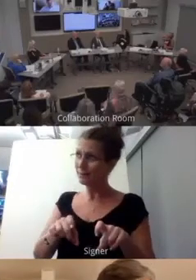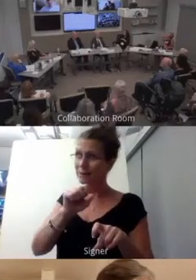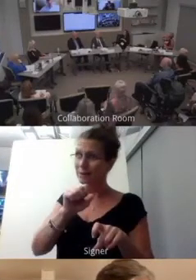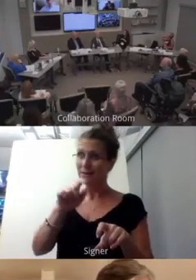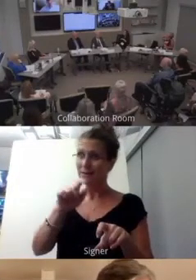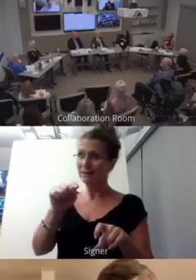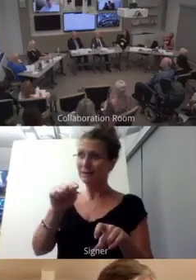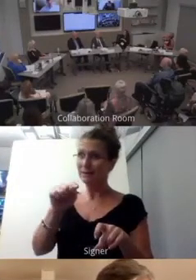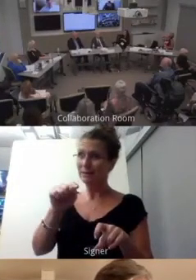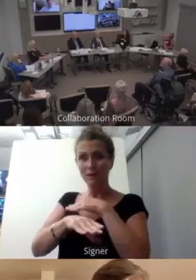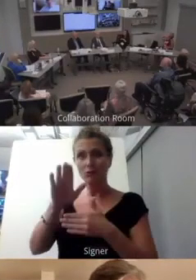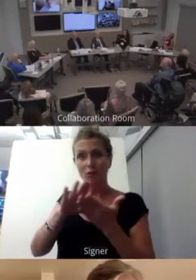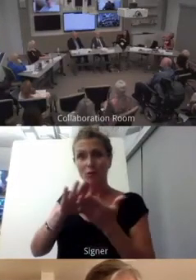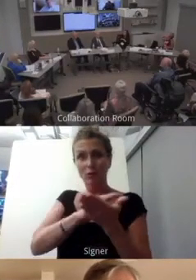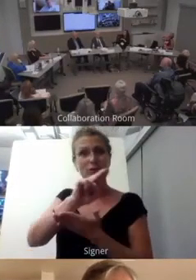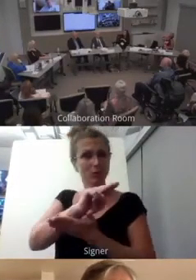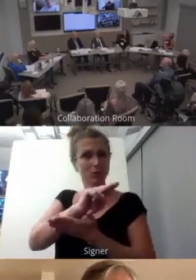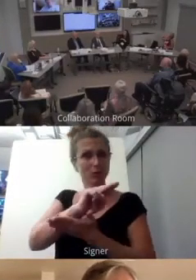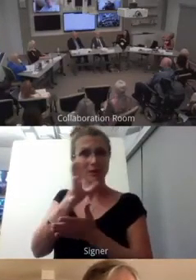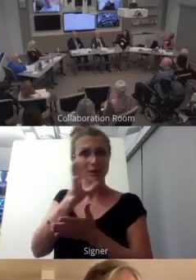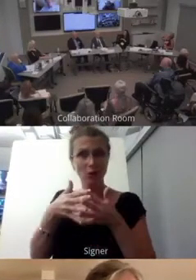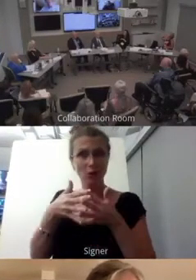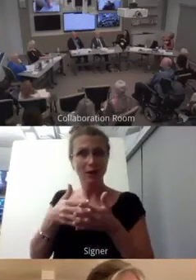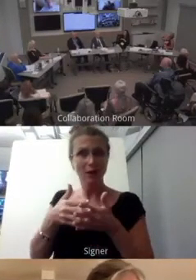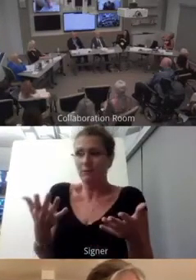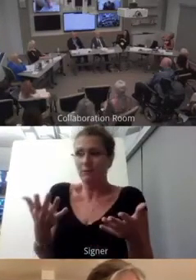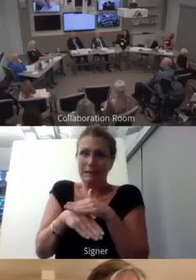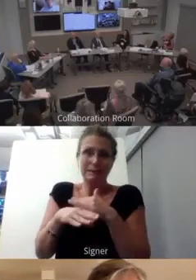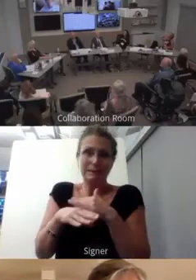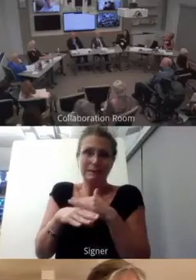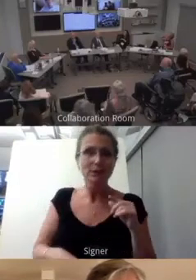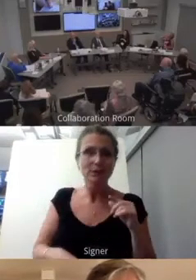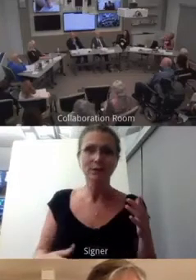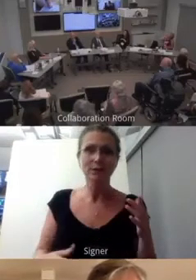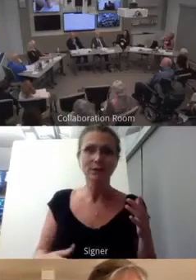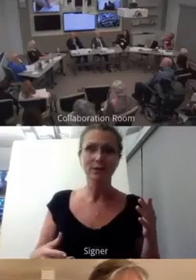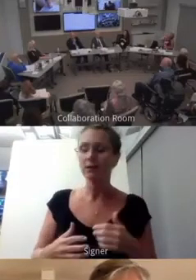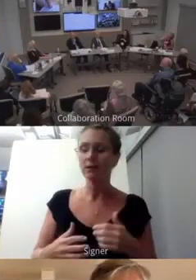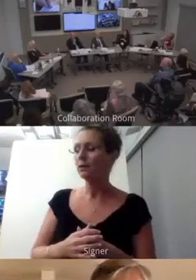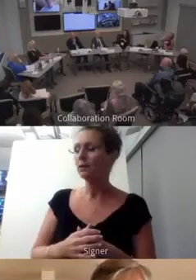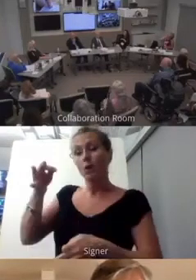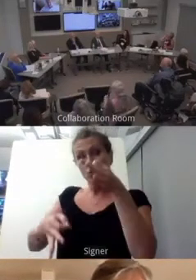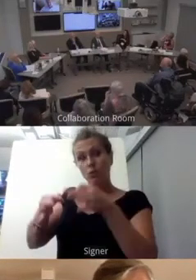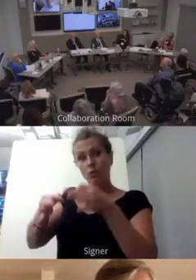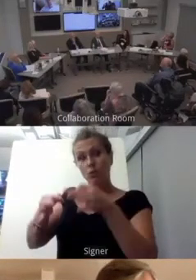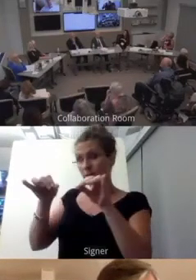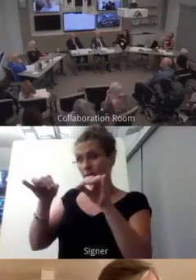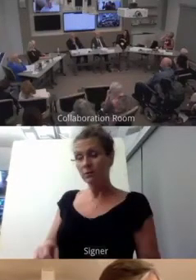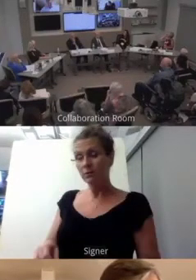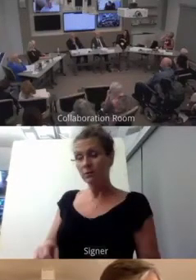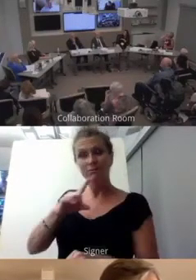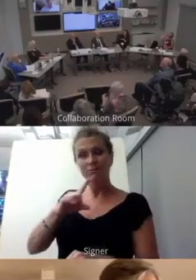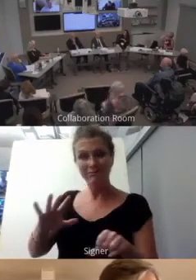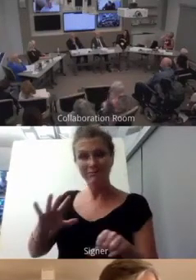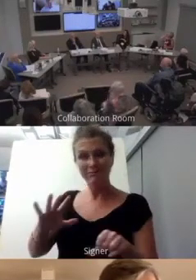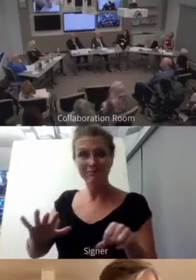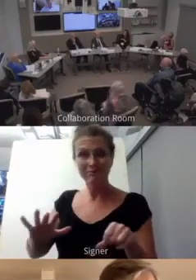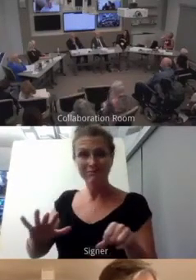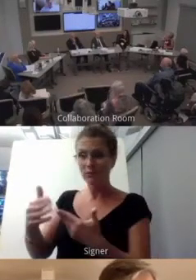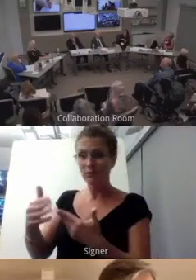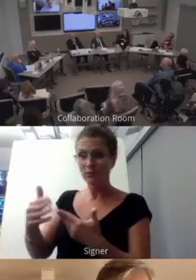universities. Our court systems were not really providing accessible features, especially accessible jury